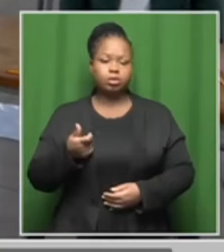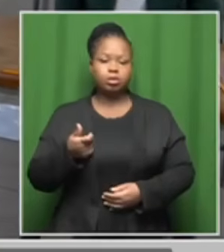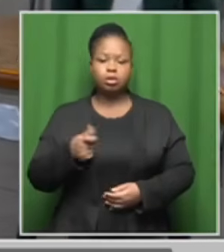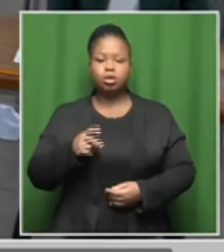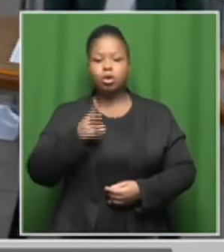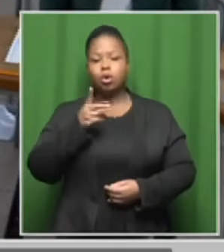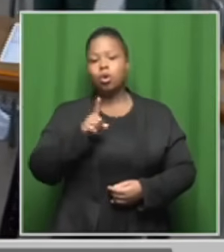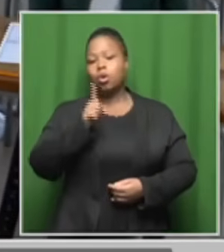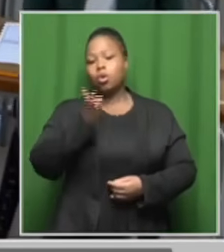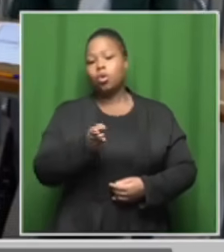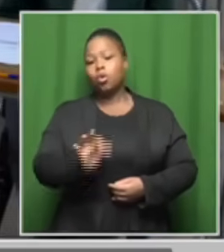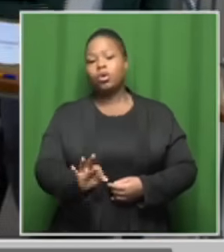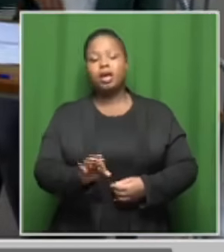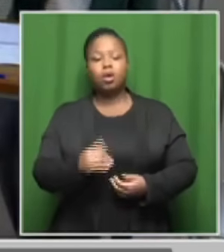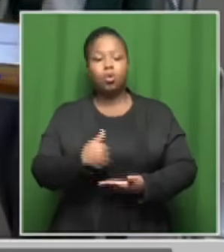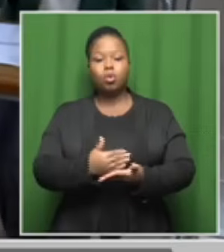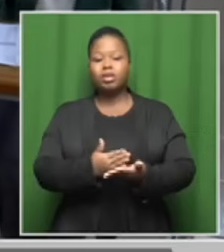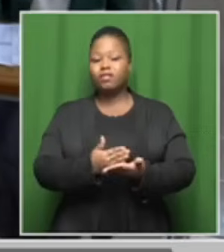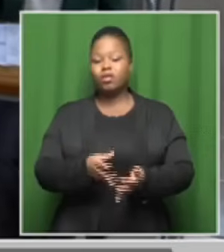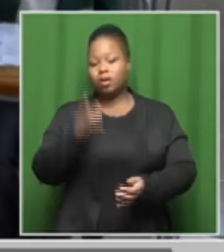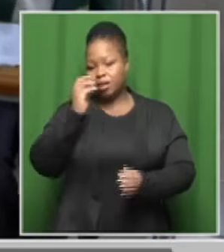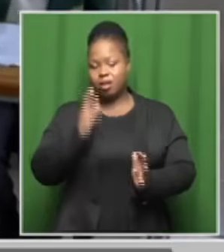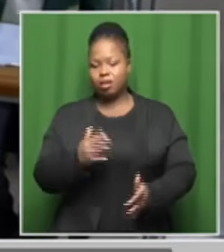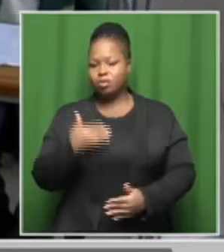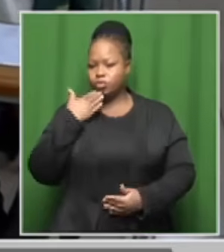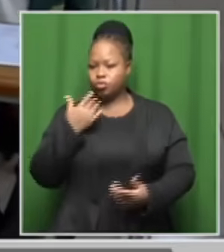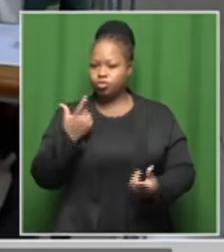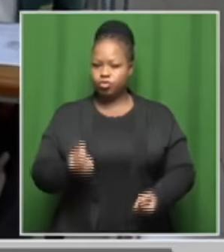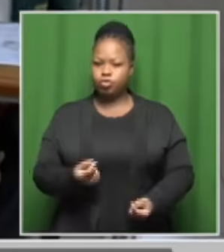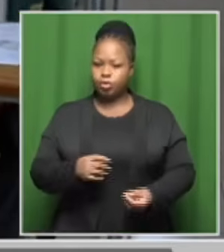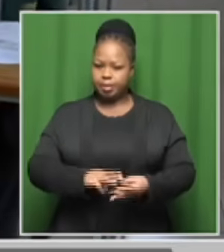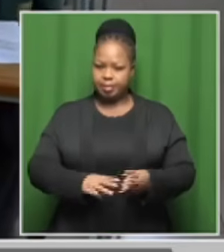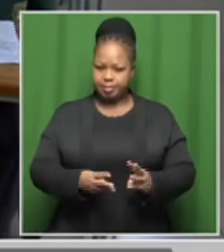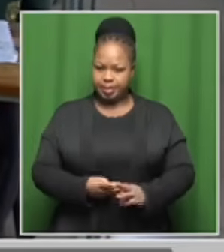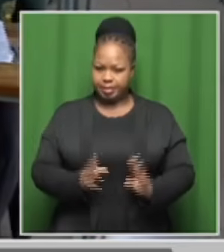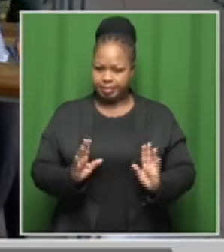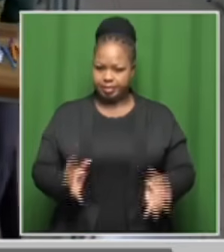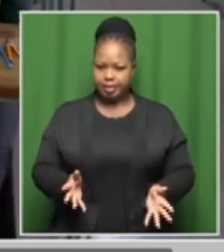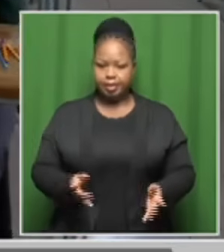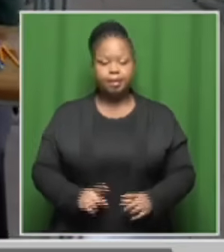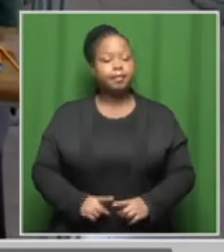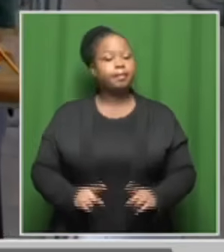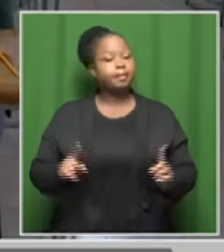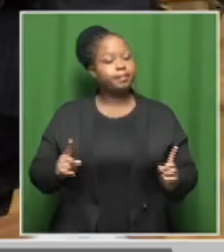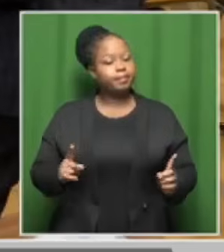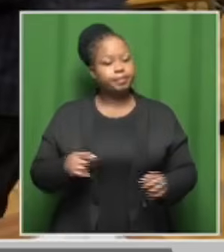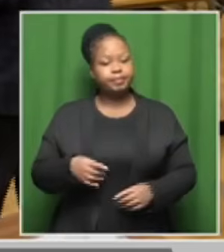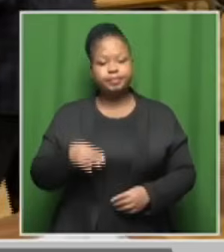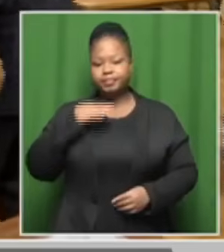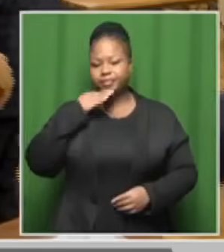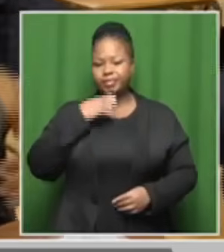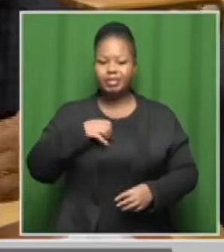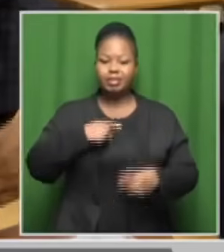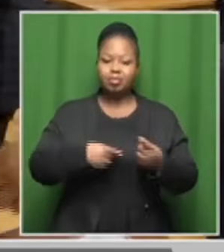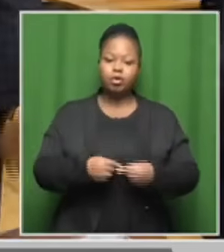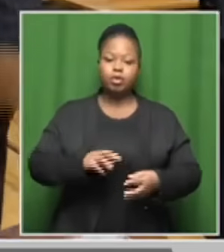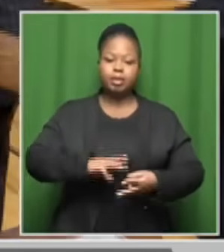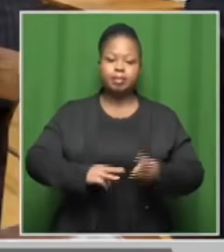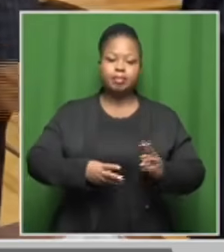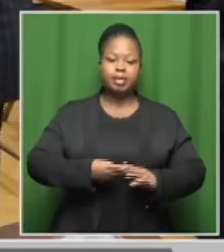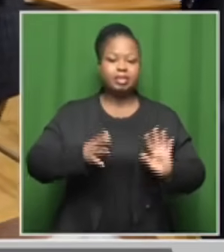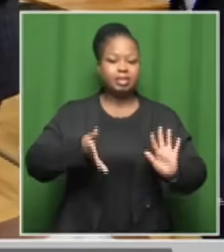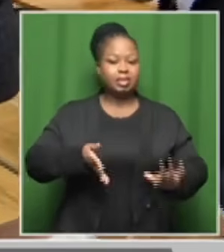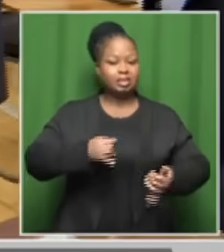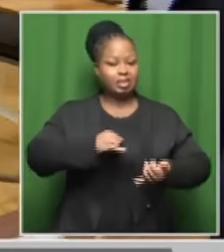our learners doing mathematics. But the real issue is, it's not only about mathematics as a